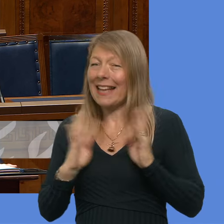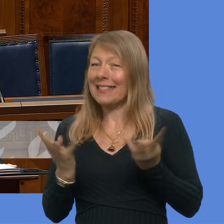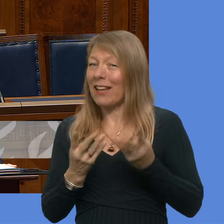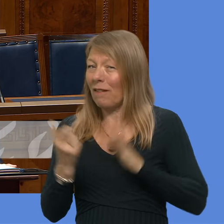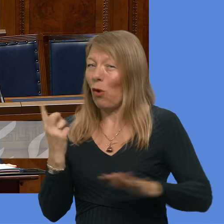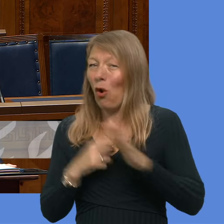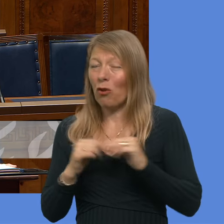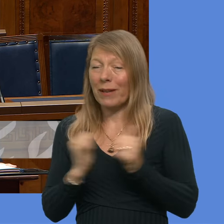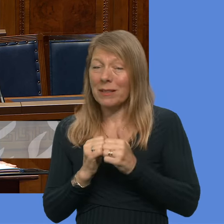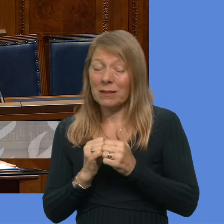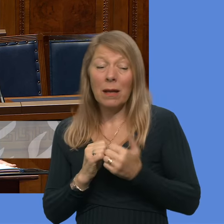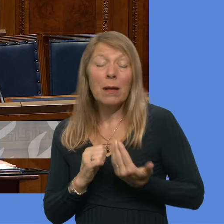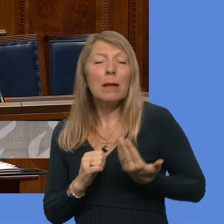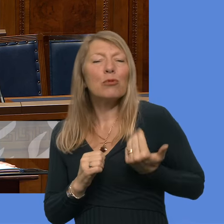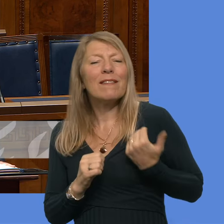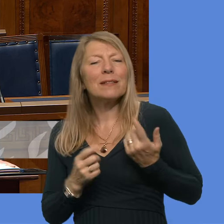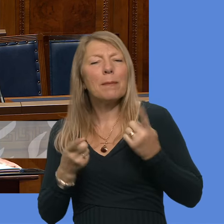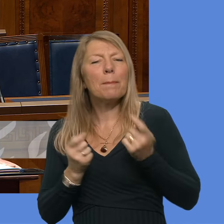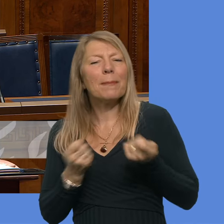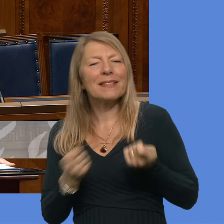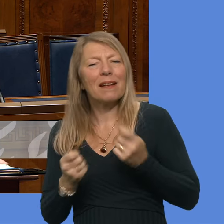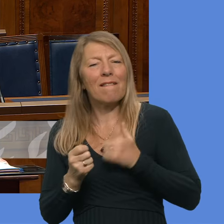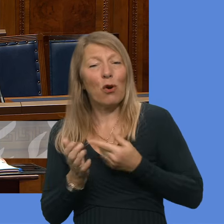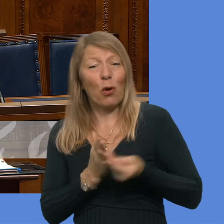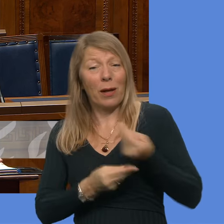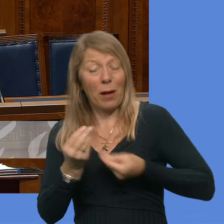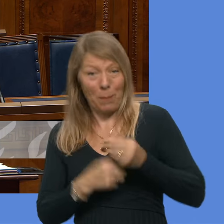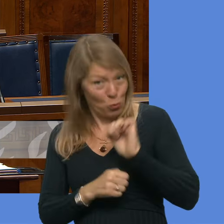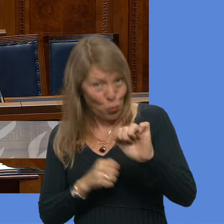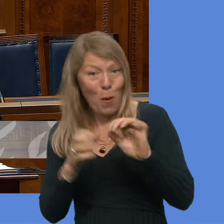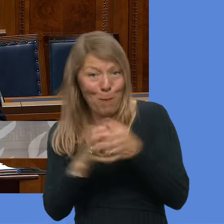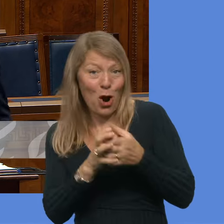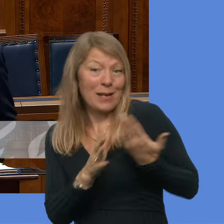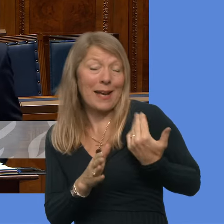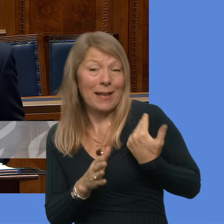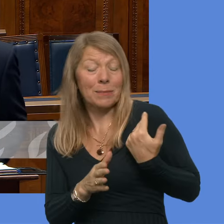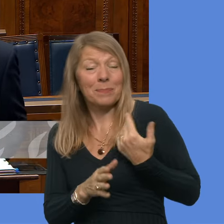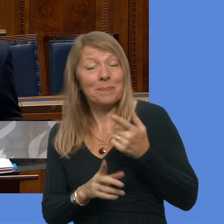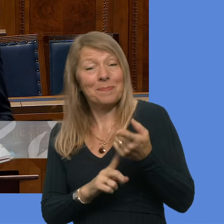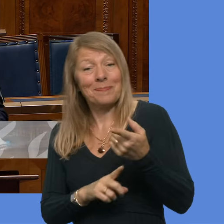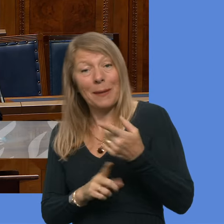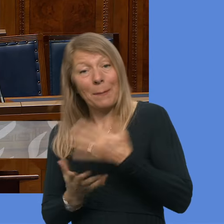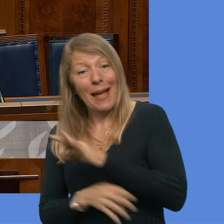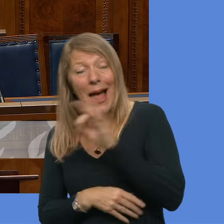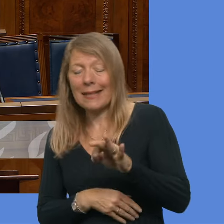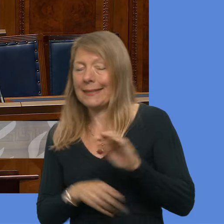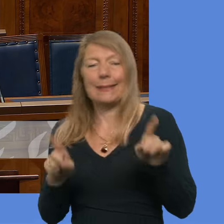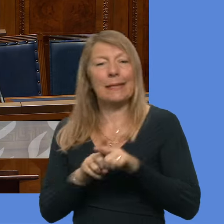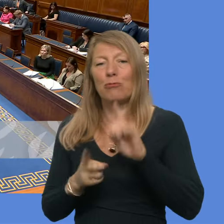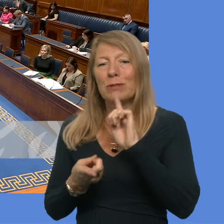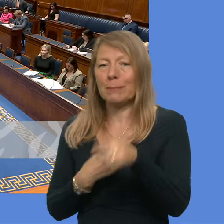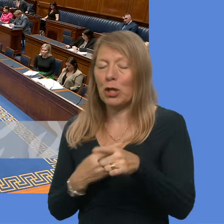your own party outlining the same view when she was asked about the potential of corporation tax being devolved and